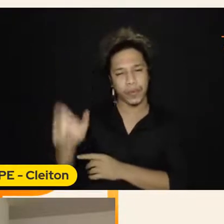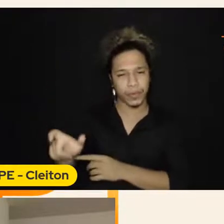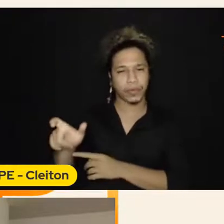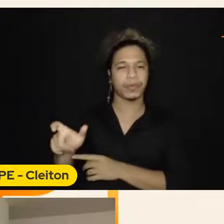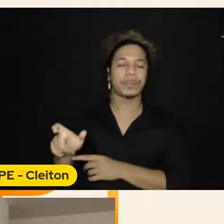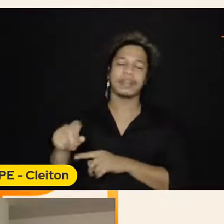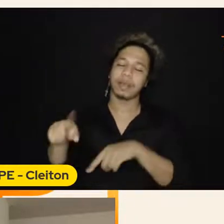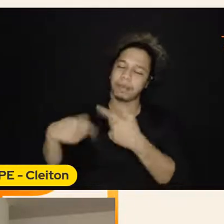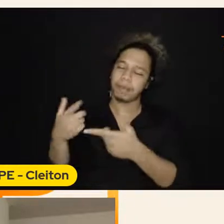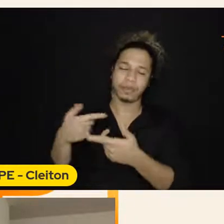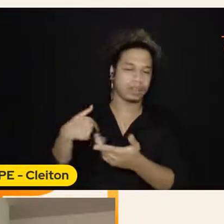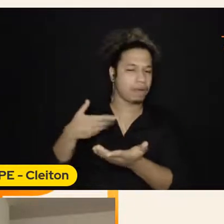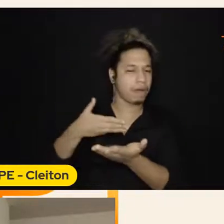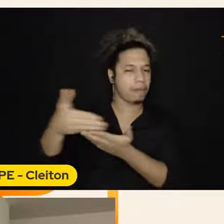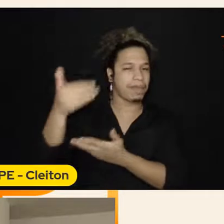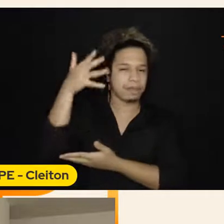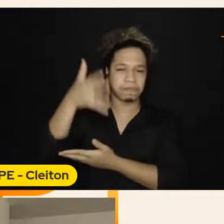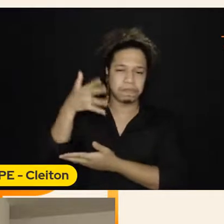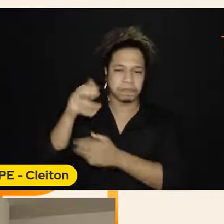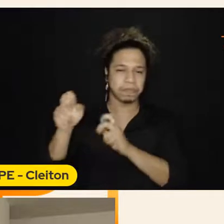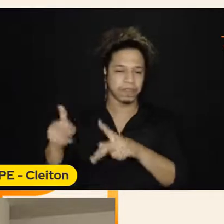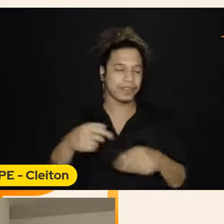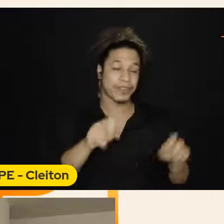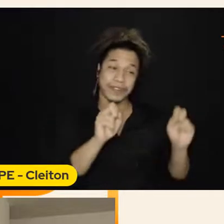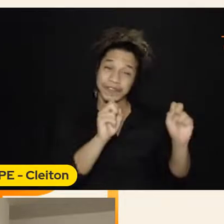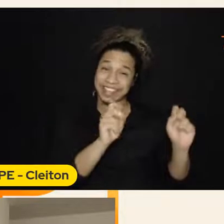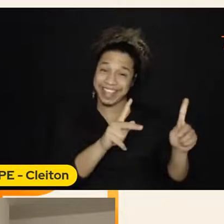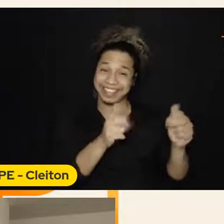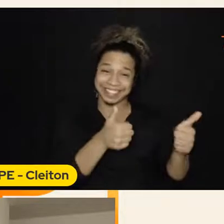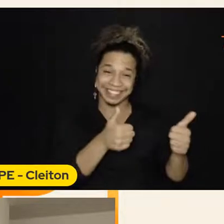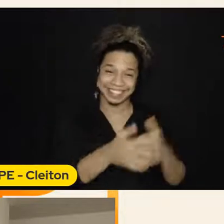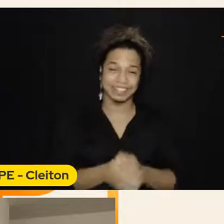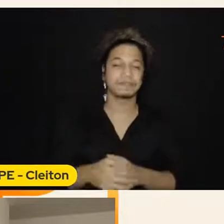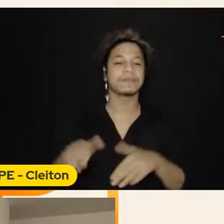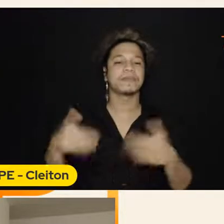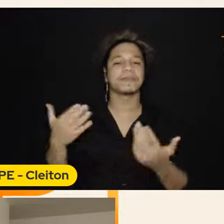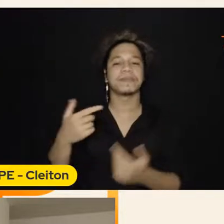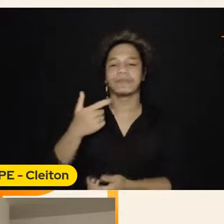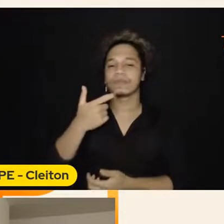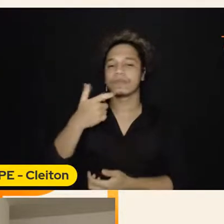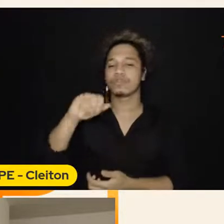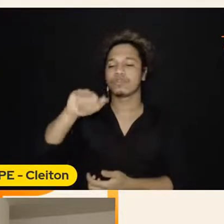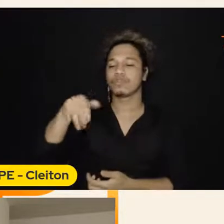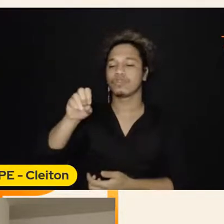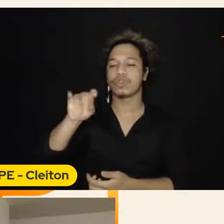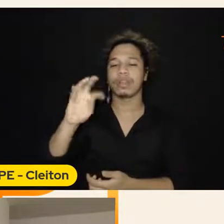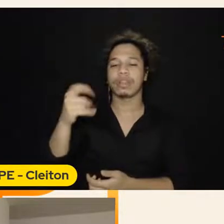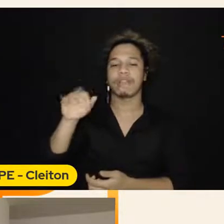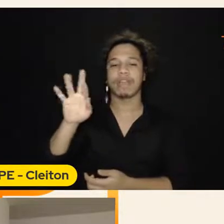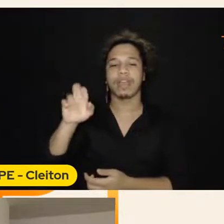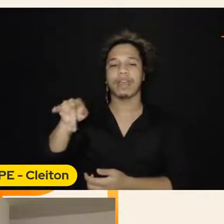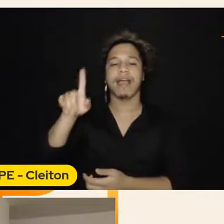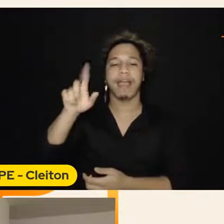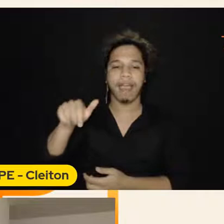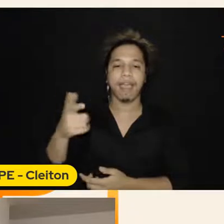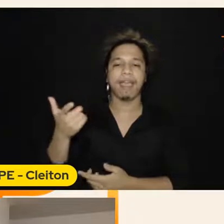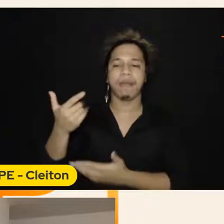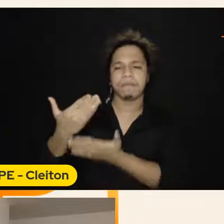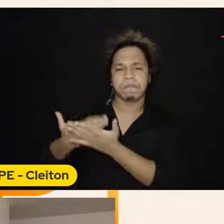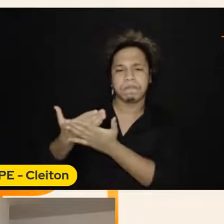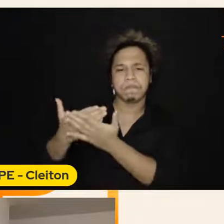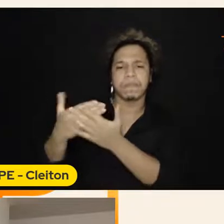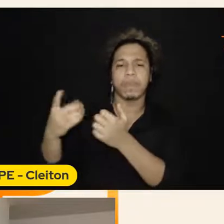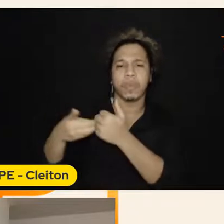Jonathan. All right. Okie dokie. So, Jonathan Ferreira is a doctoral student in language